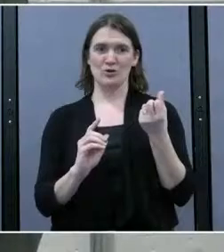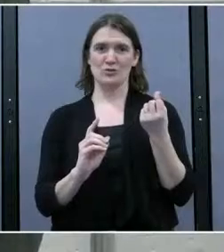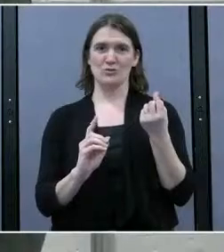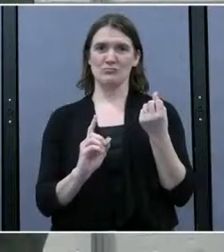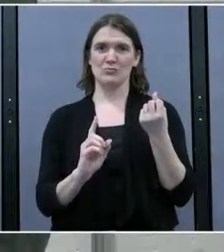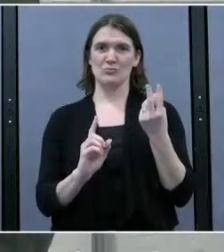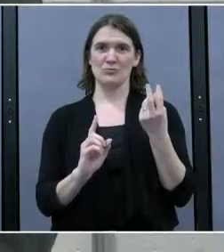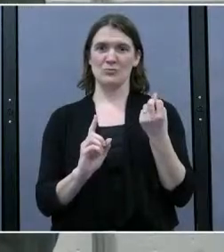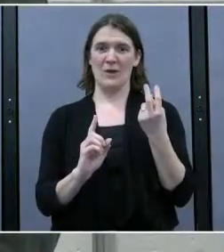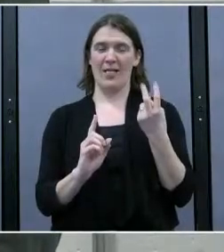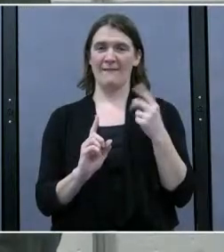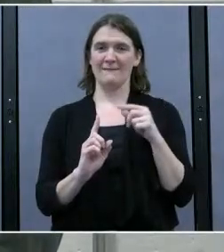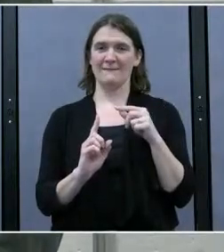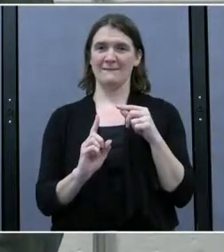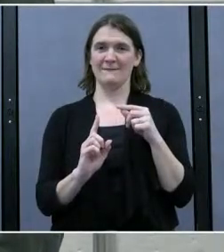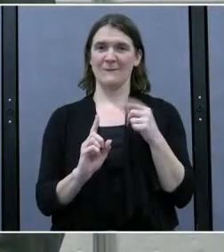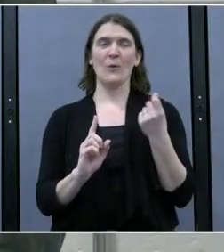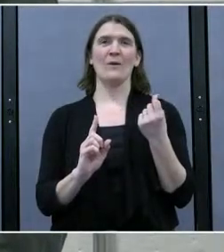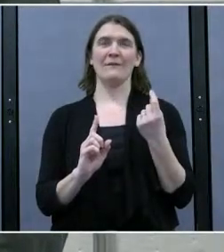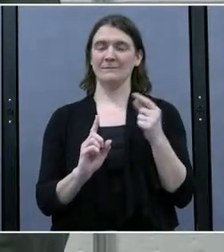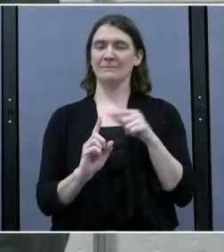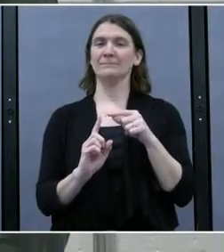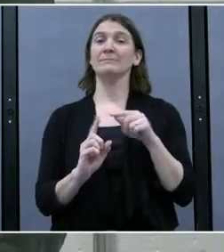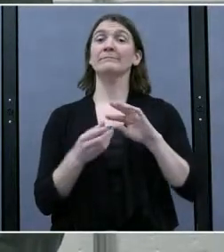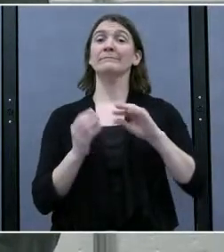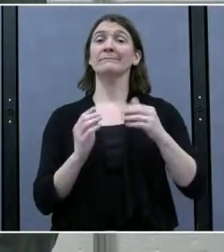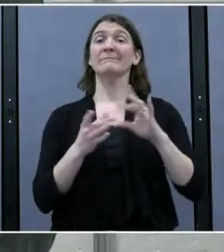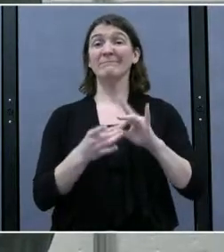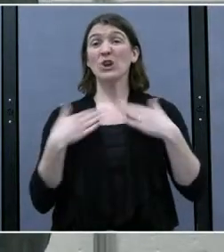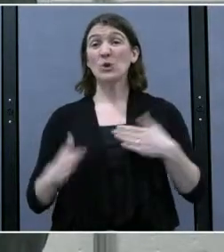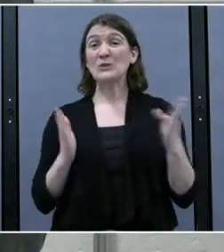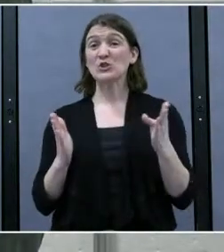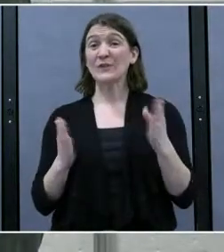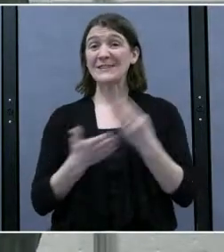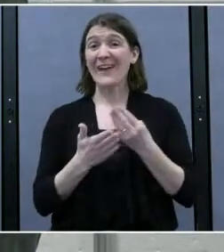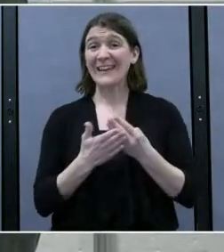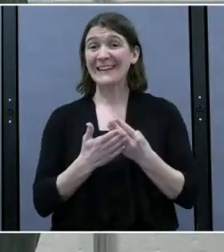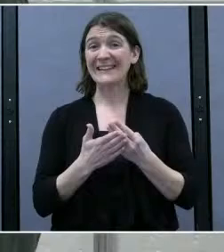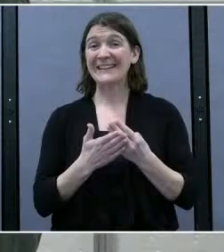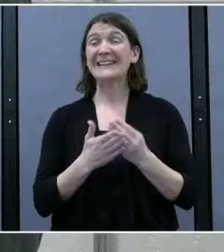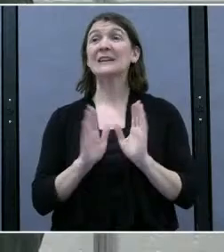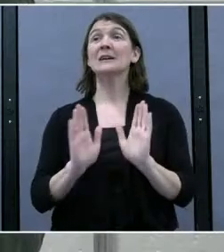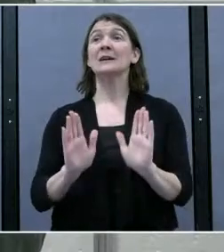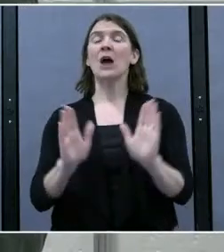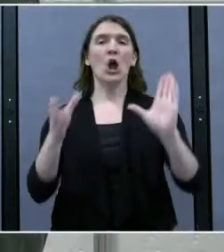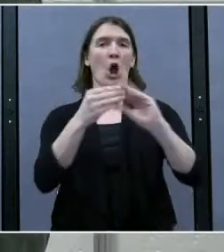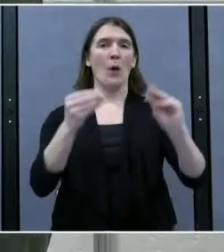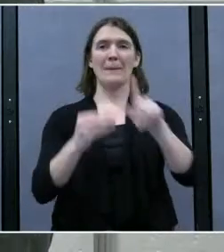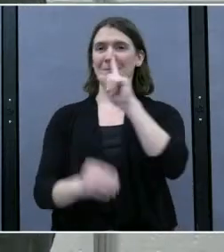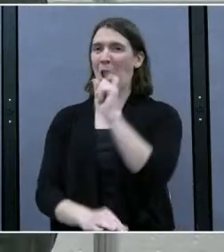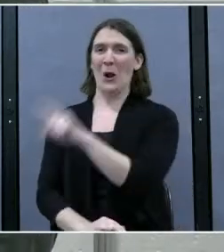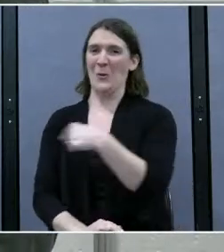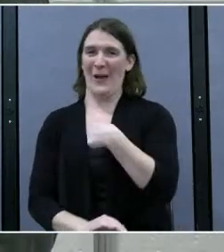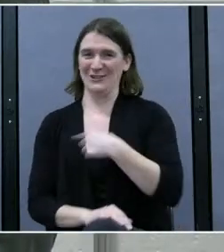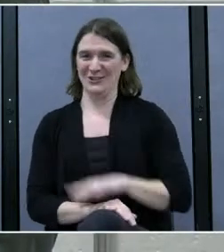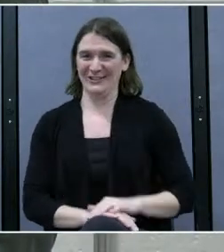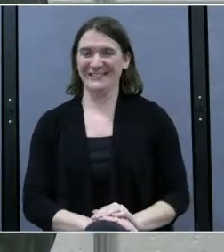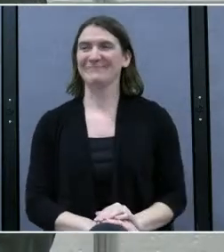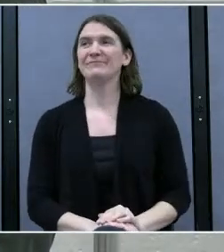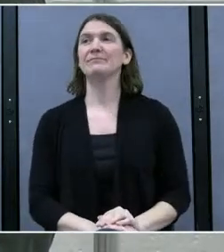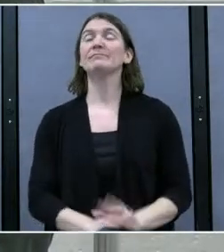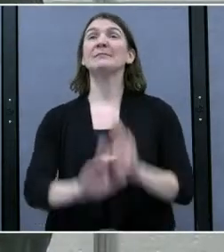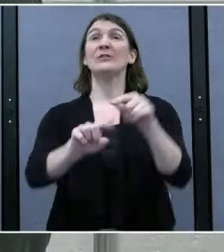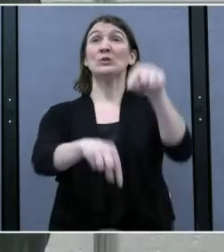to human services funding. And so it's comment rather than question. I think that over the last